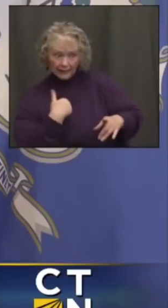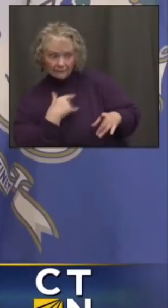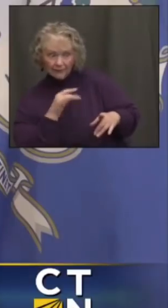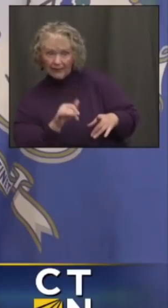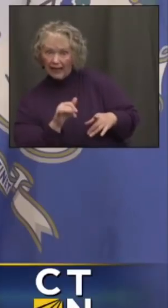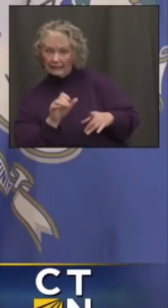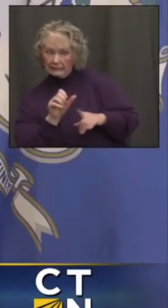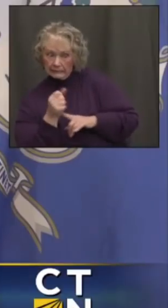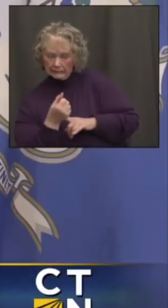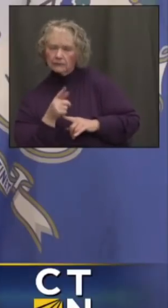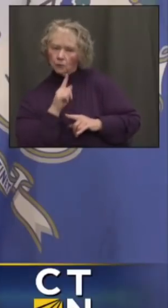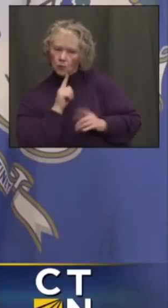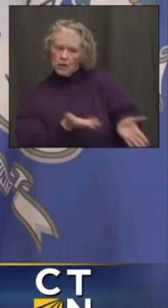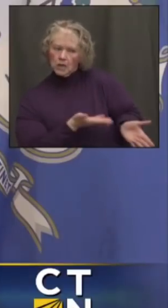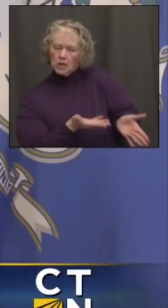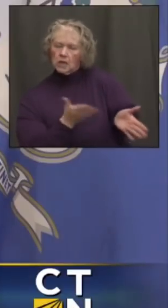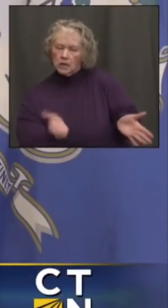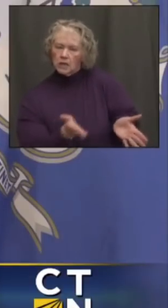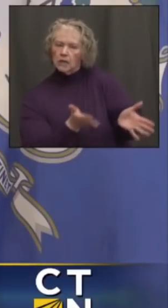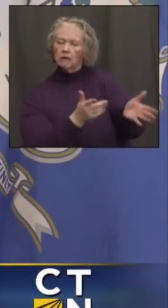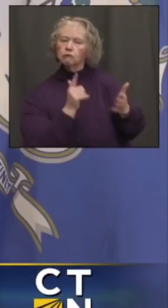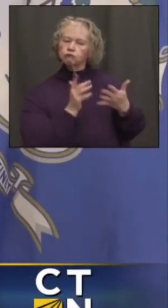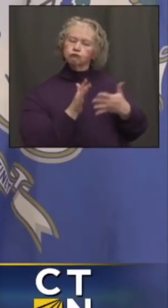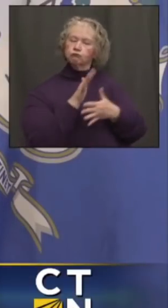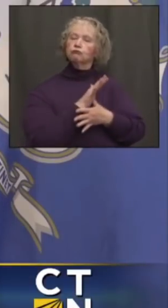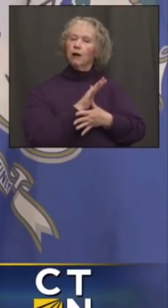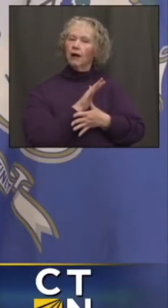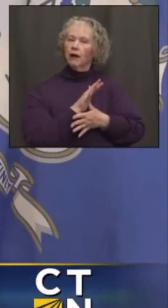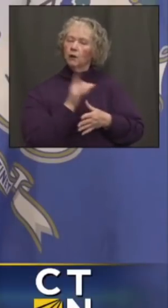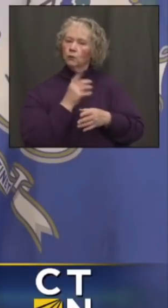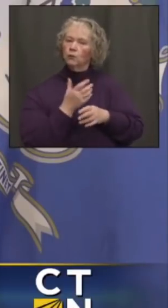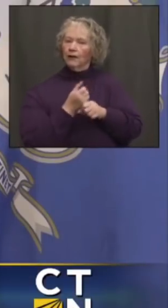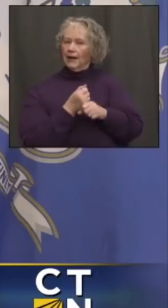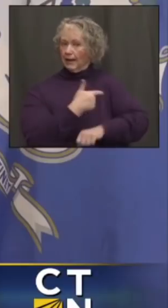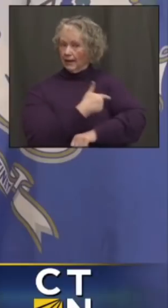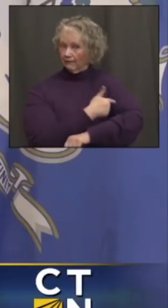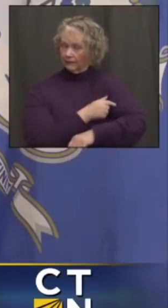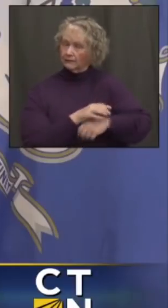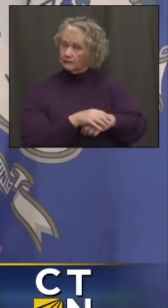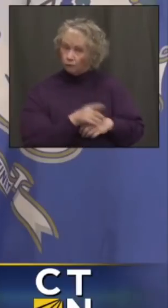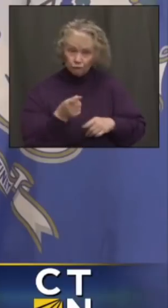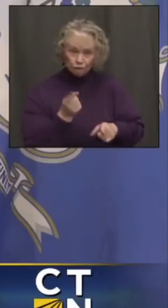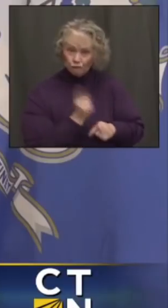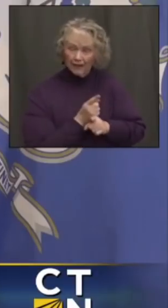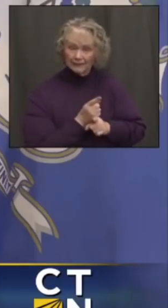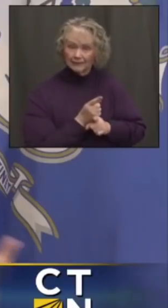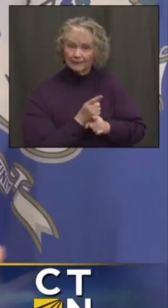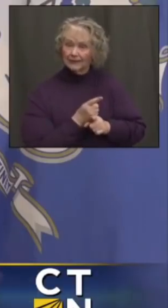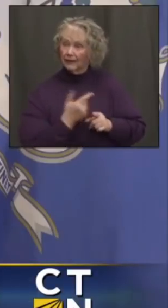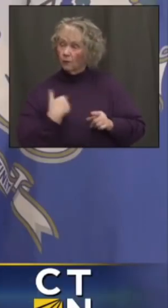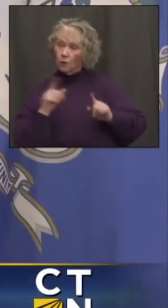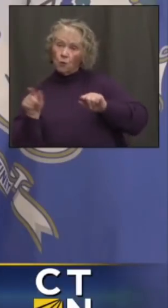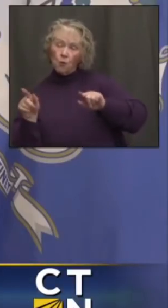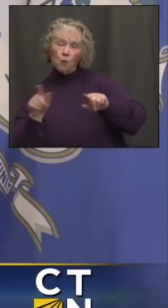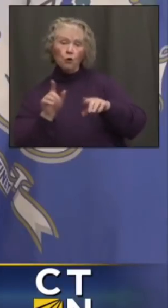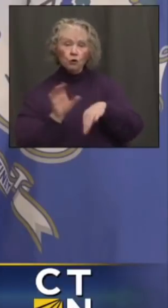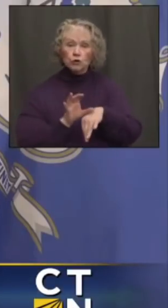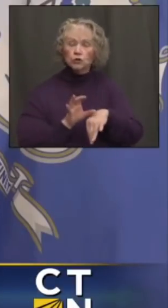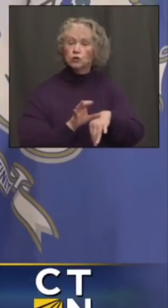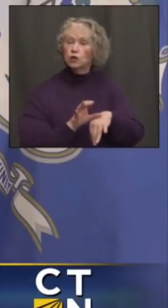prioritized alongside the essential workers. I was talking to Reg Eady, and the hospitals are going to be thinking about calling out to